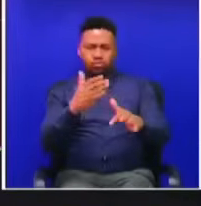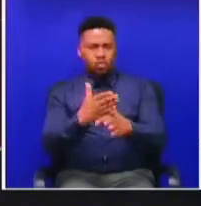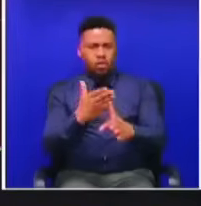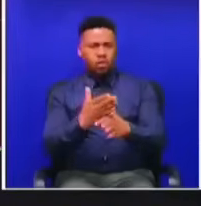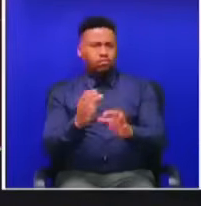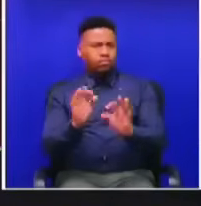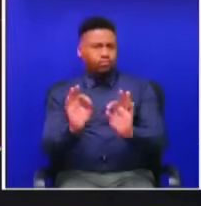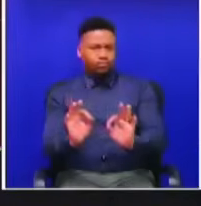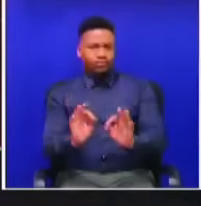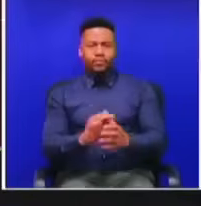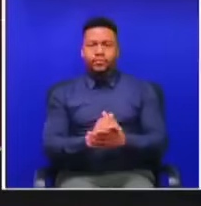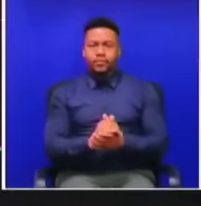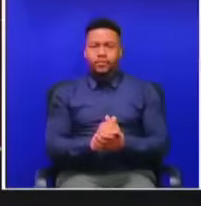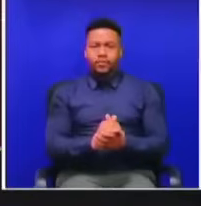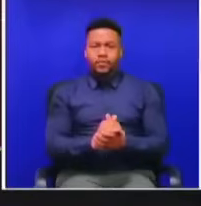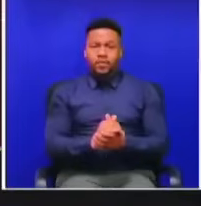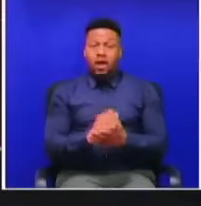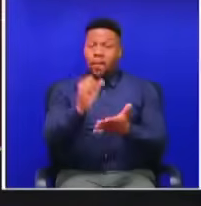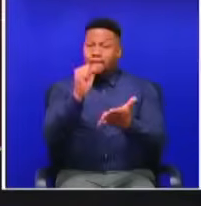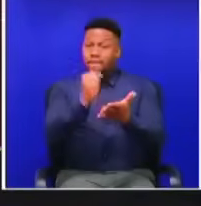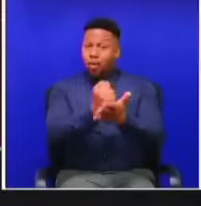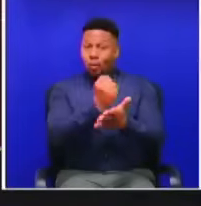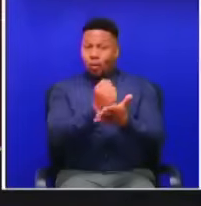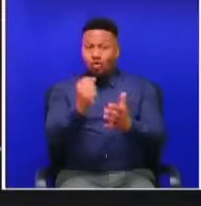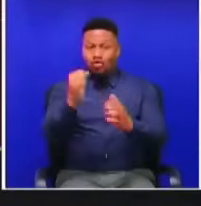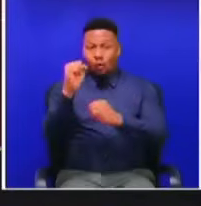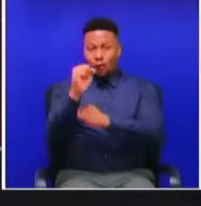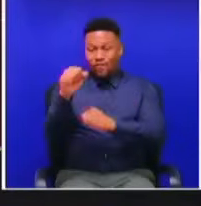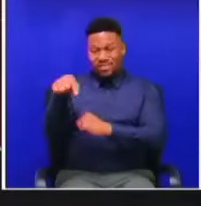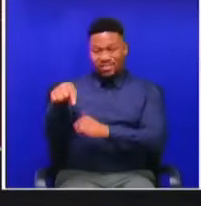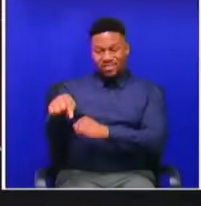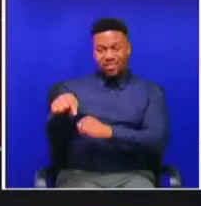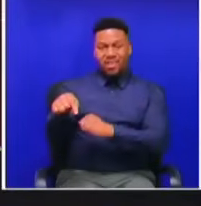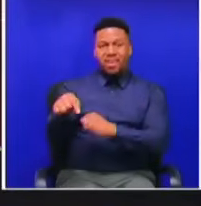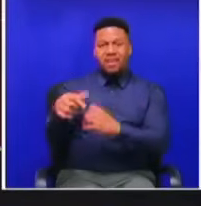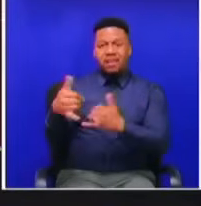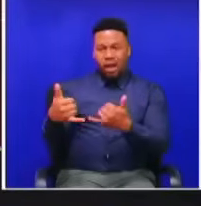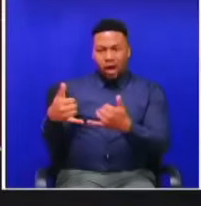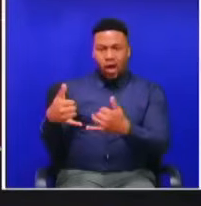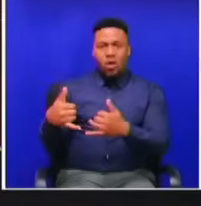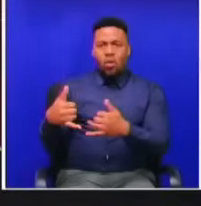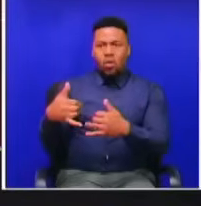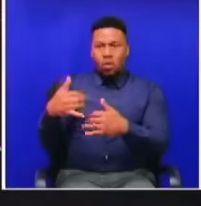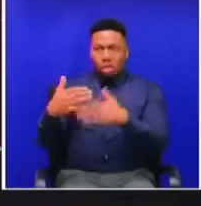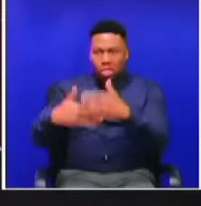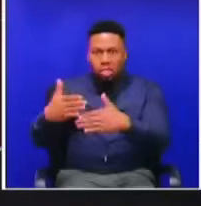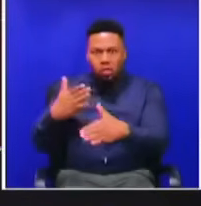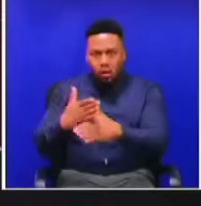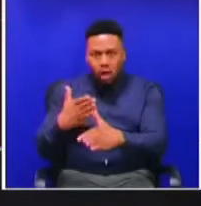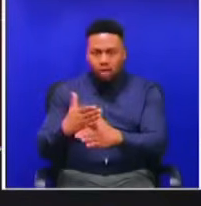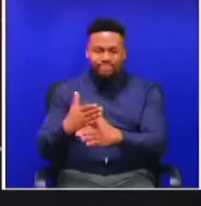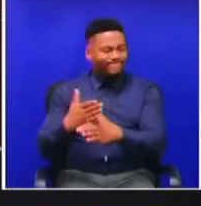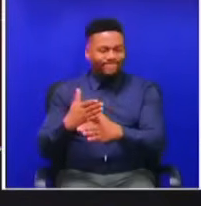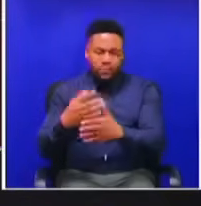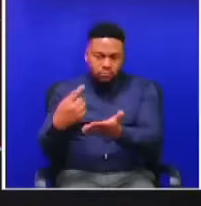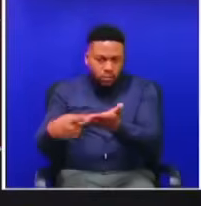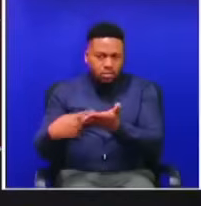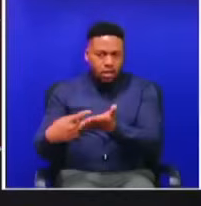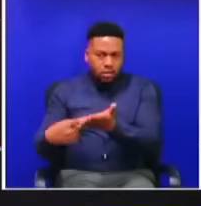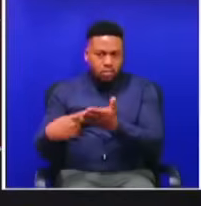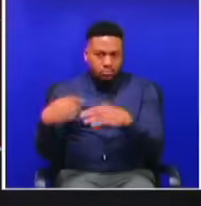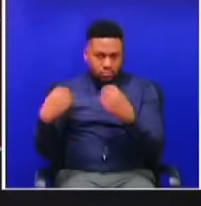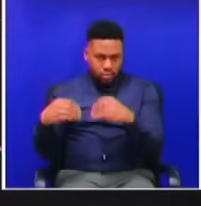the post office itself is what is currently under discussion to ensure that we